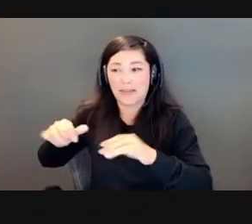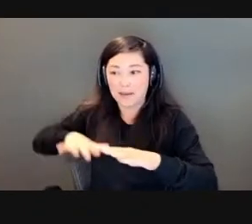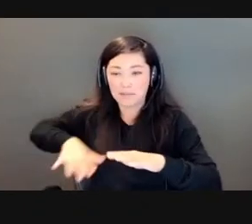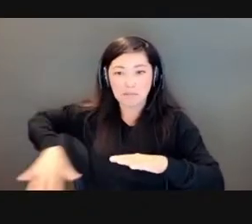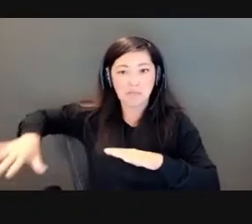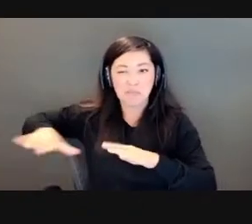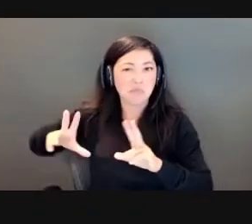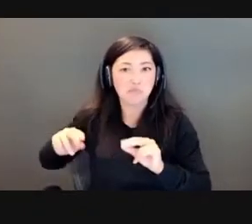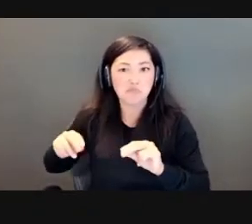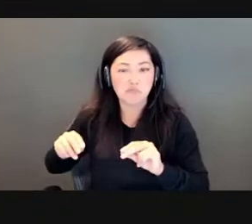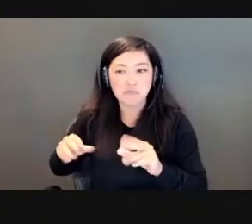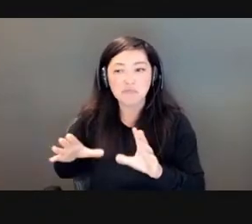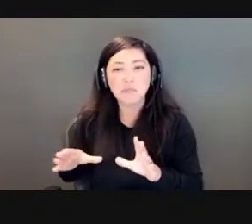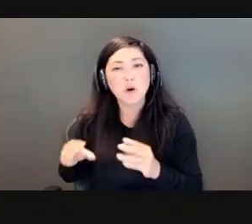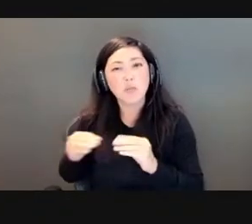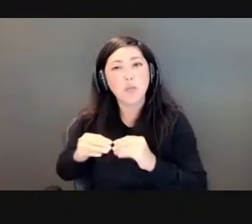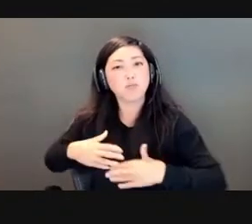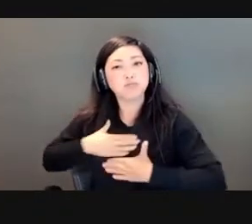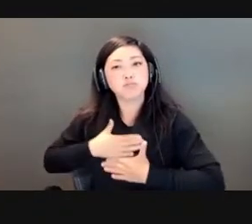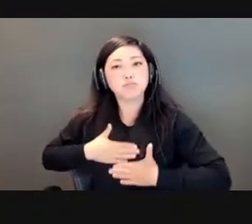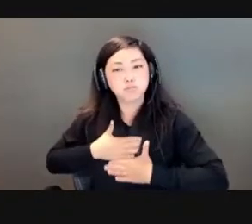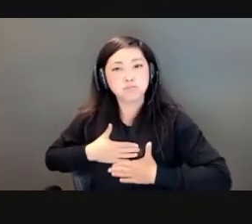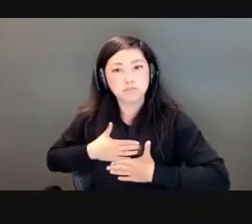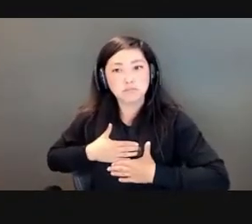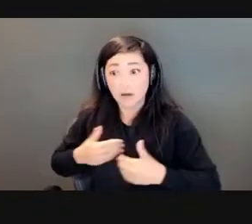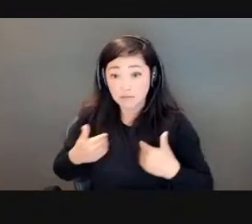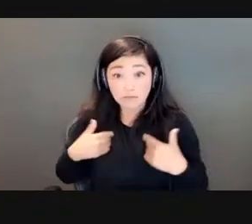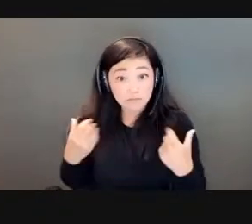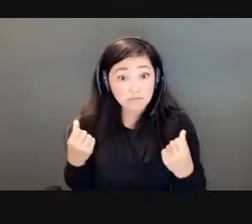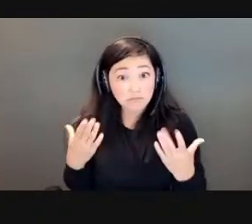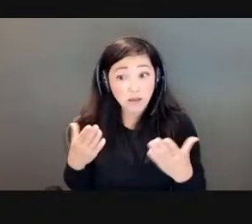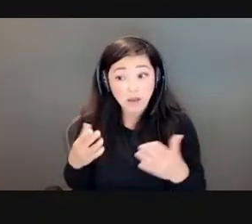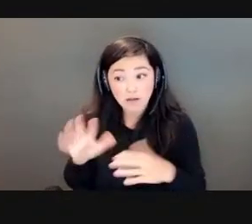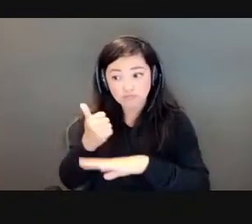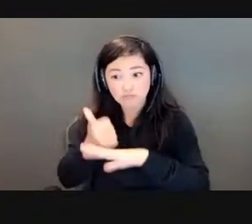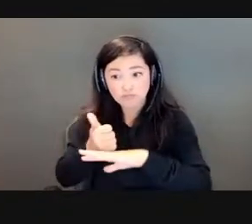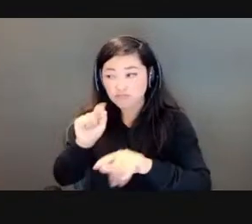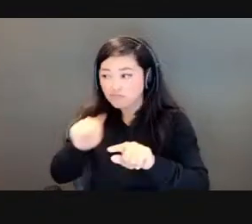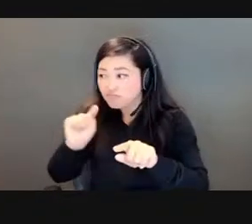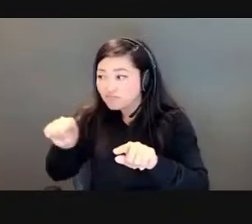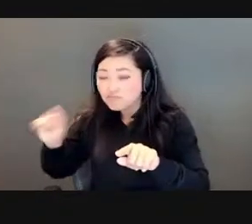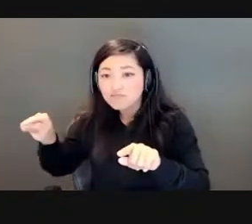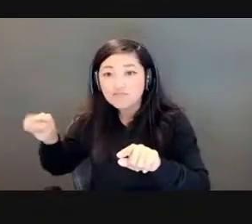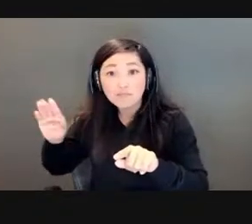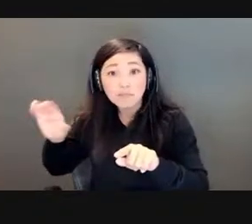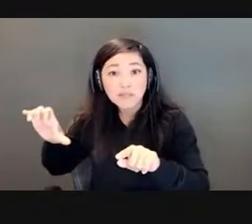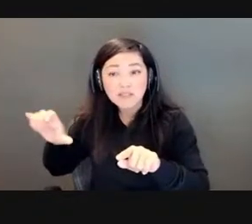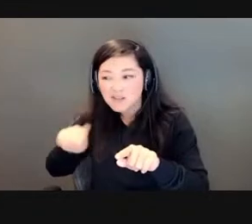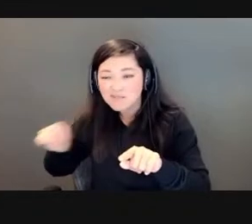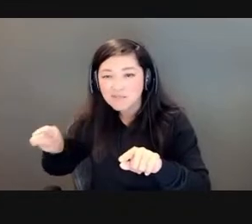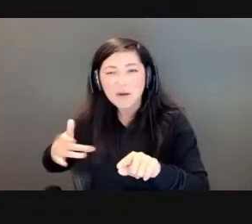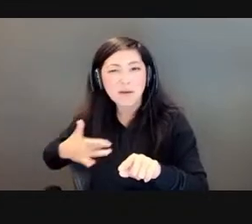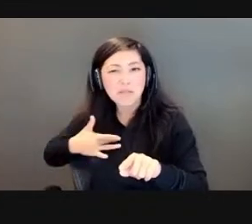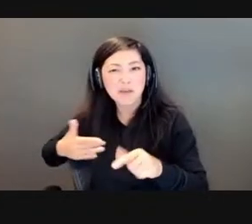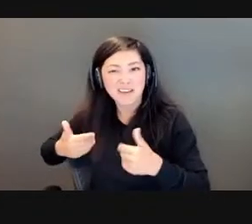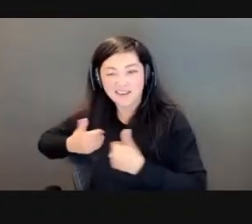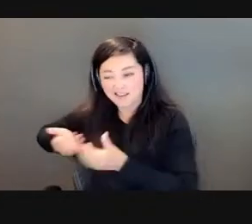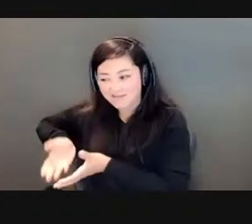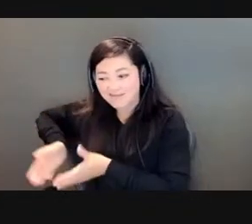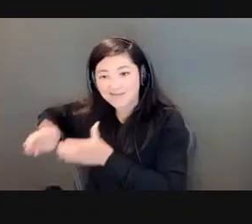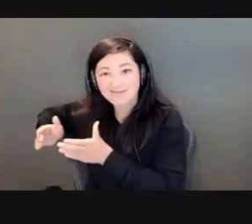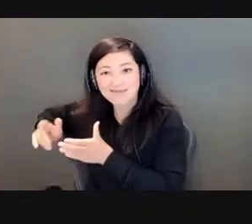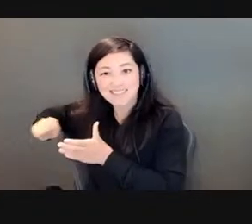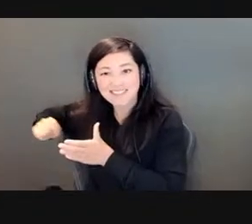accessibility. It's a little recreation site. There's plenty of these in BC, and they usually have a pit toilet and some picnic